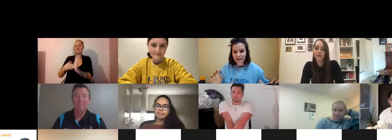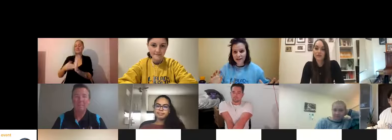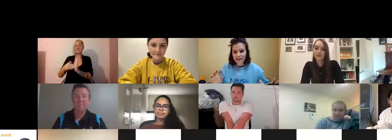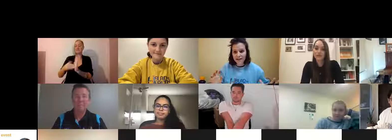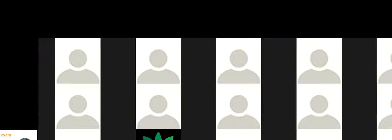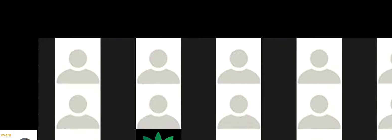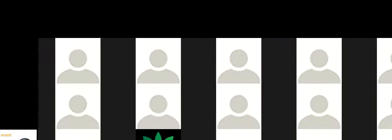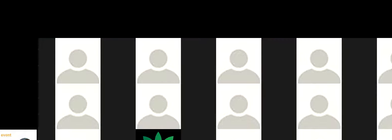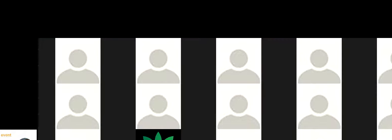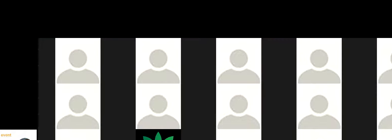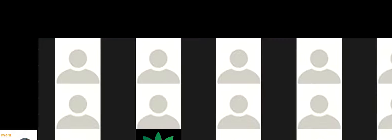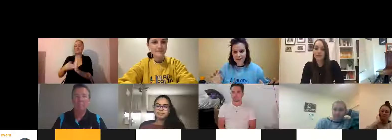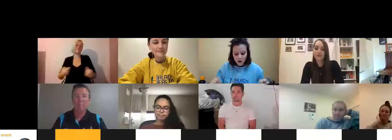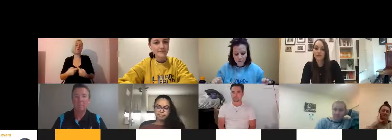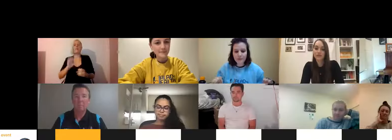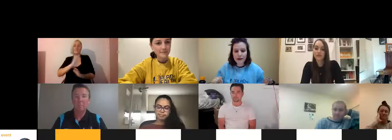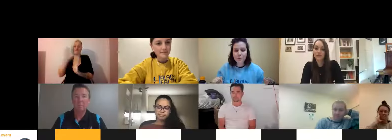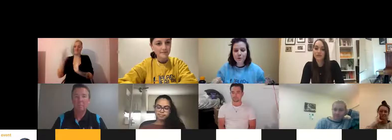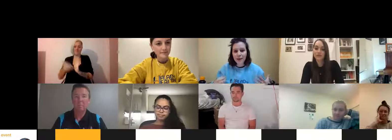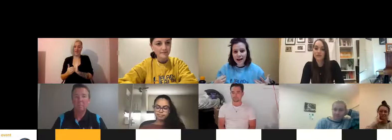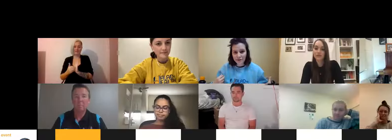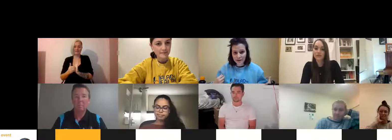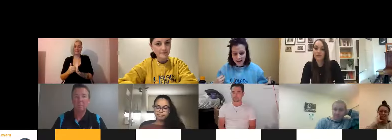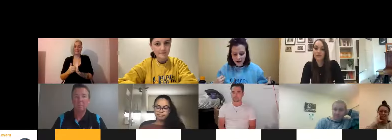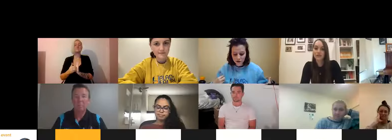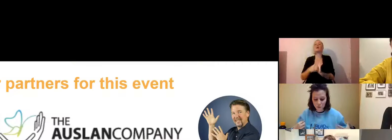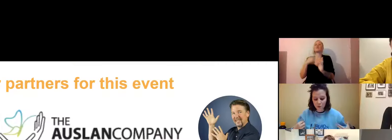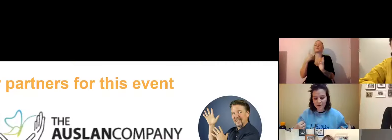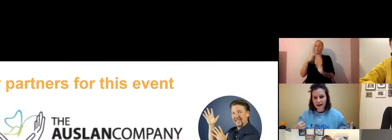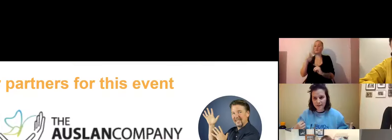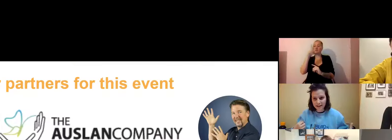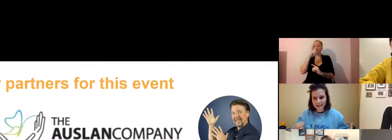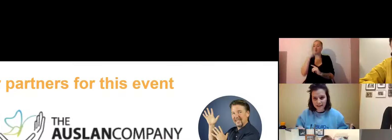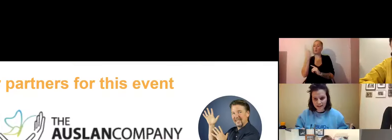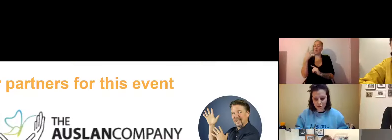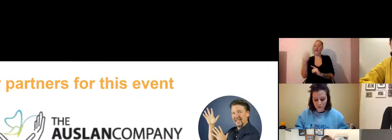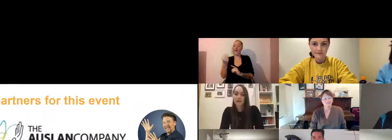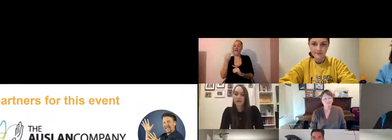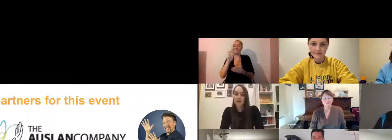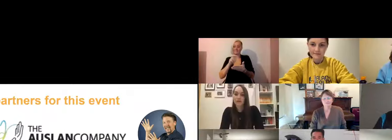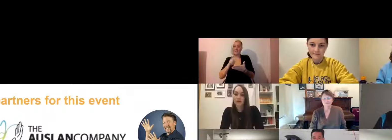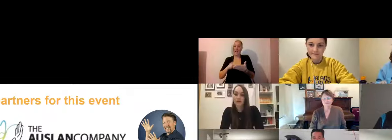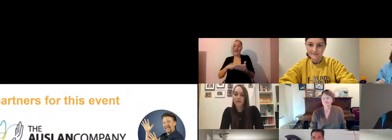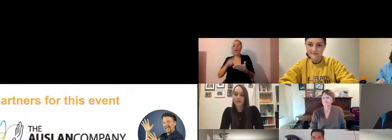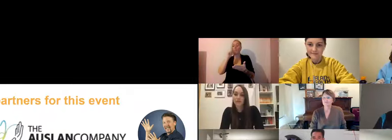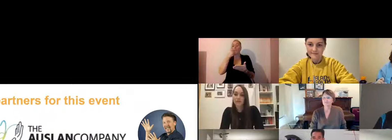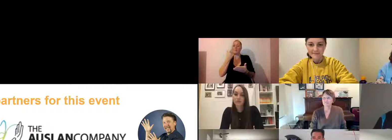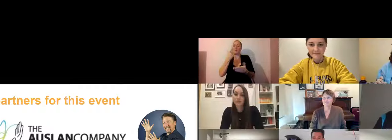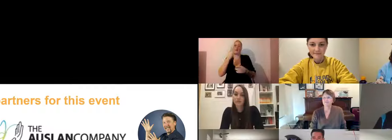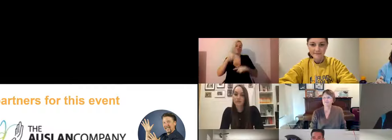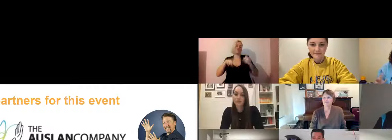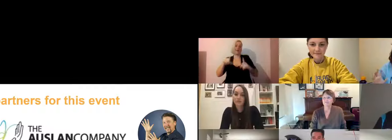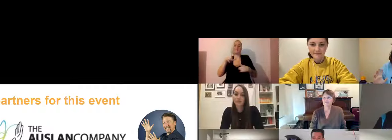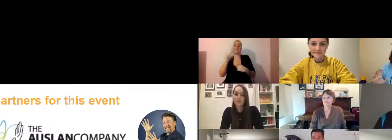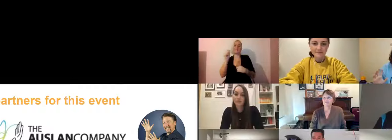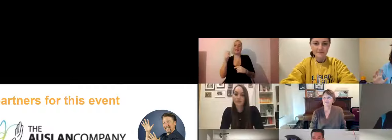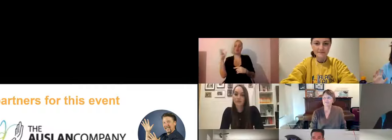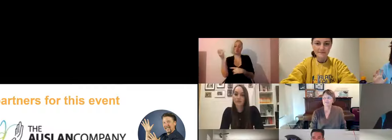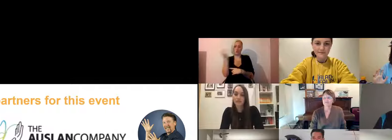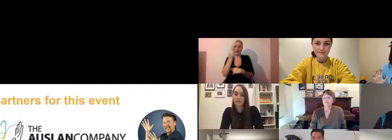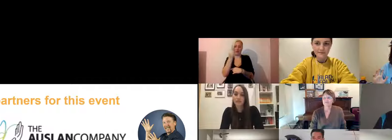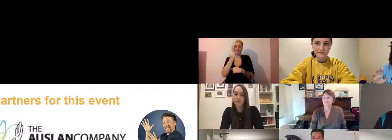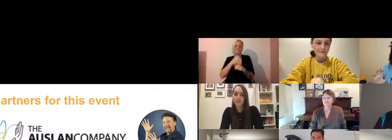event. From there, 20 people who have filled it out will be randomly selected to win. Even if you're